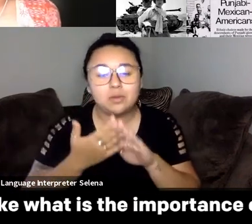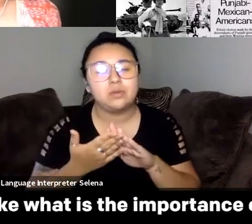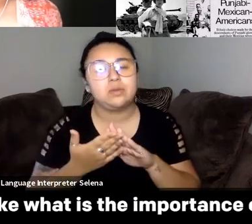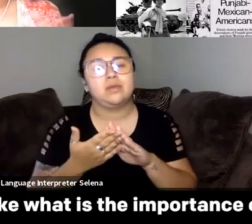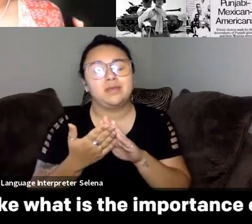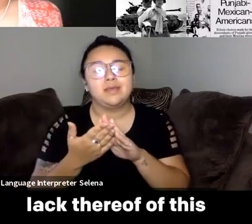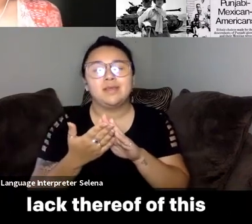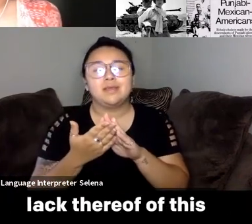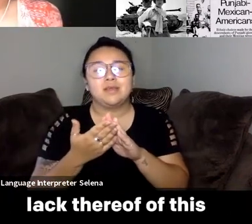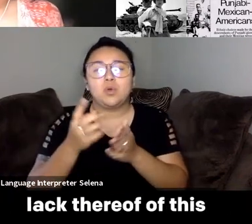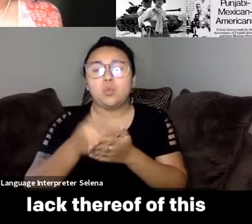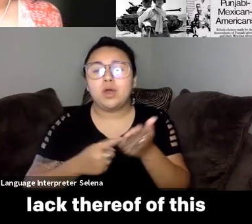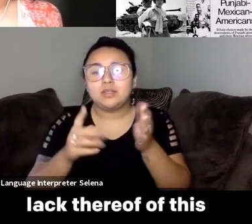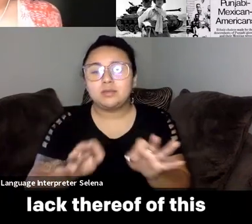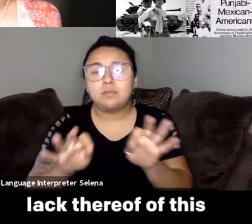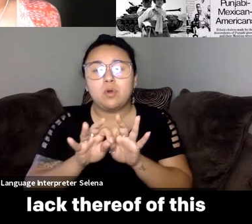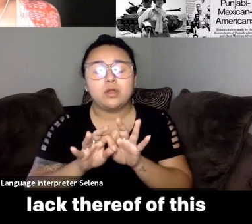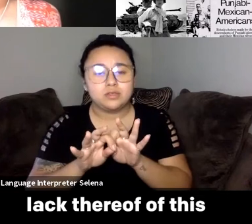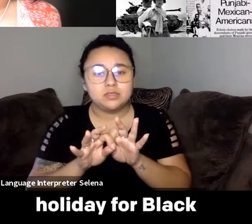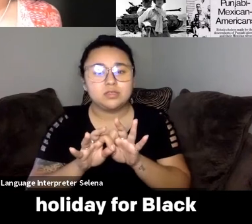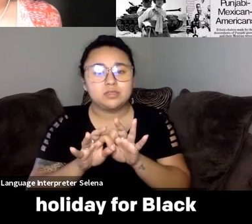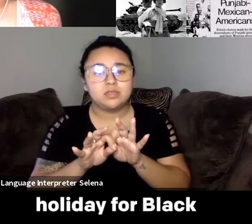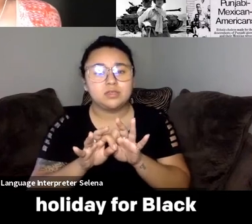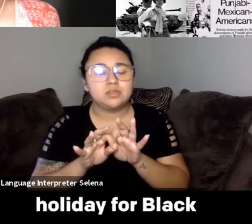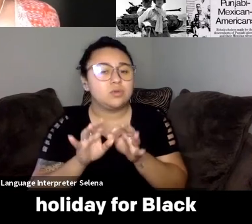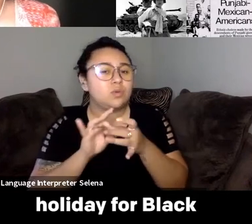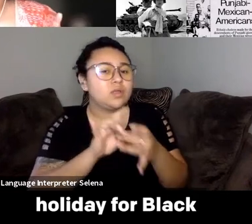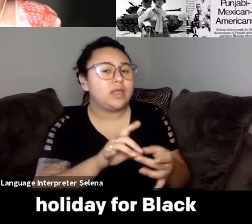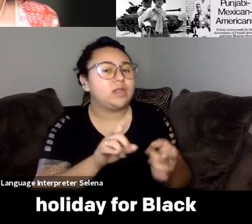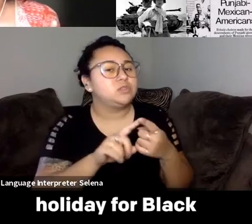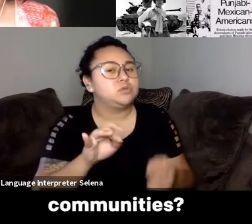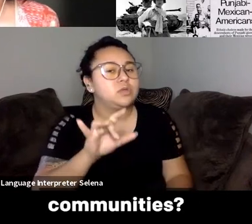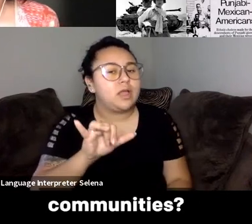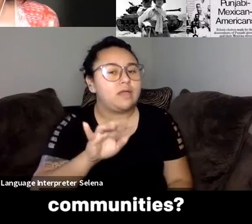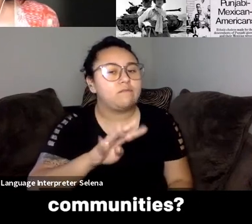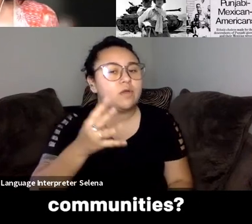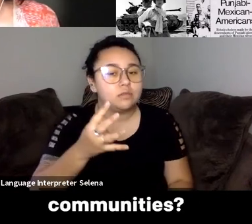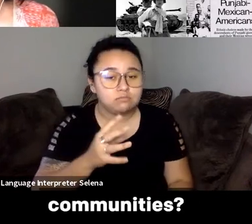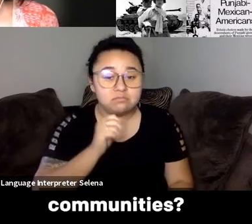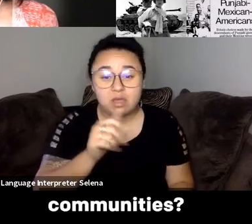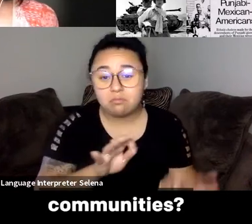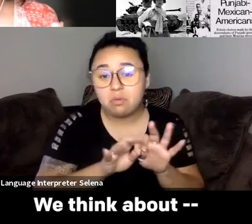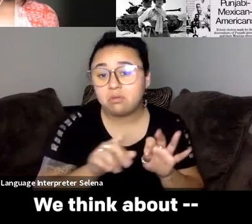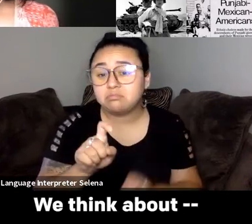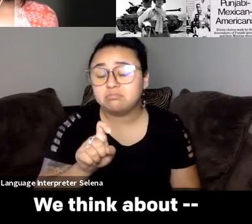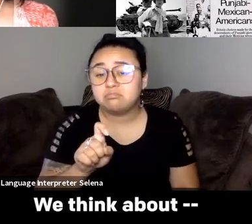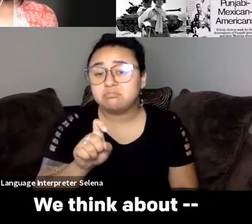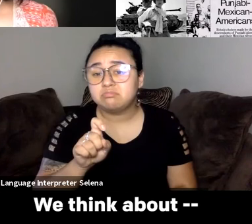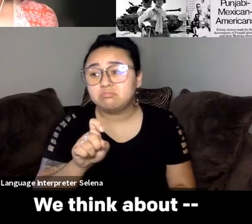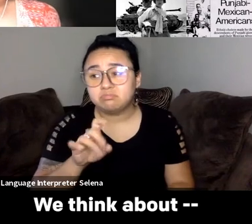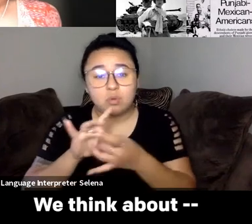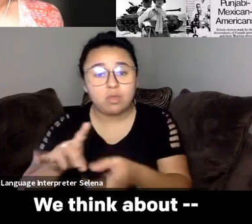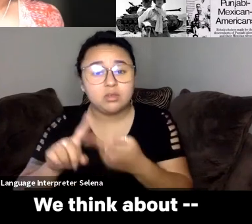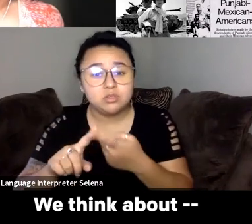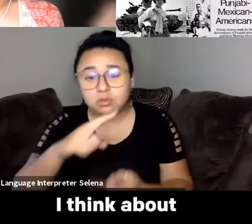the importance or lack thereof of this holiday for Black communities, right? We think